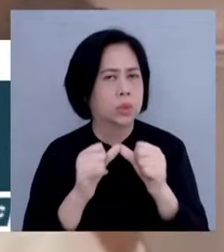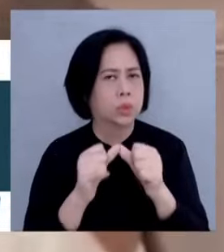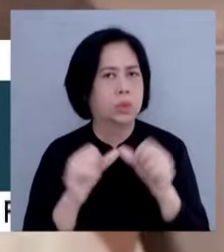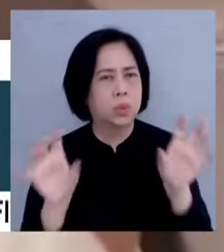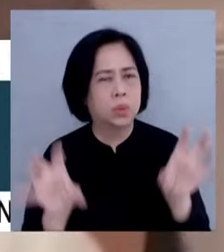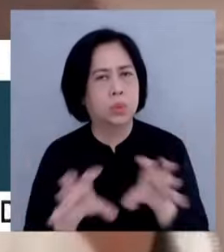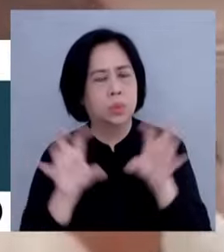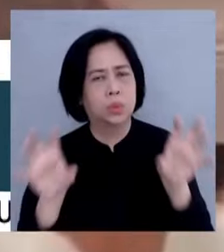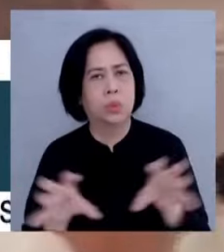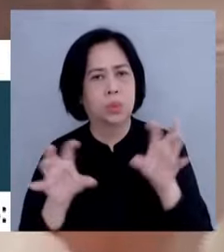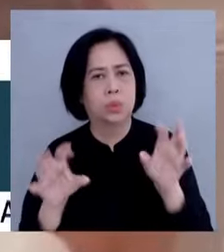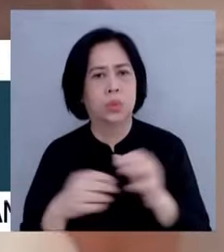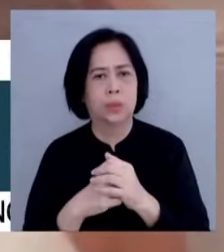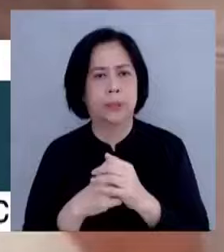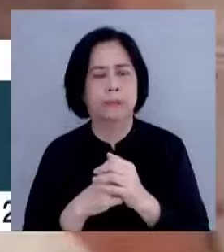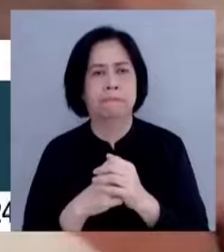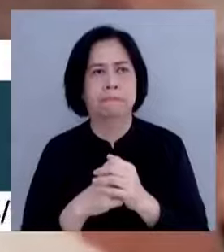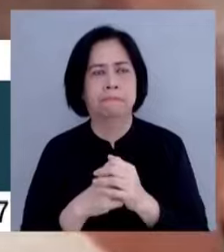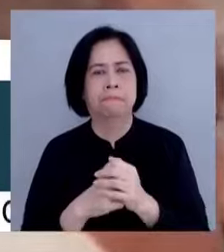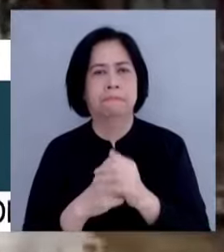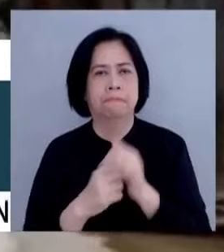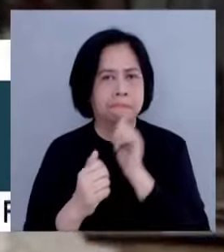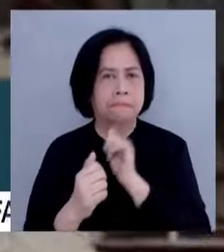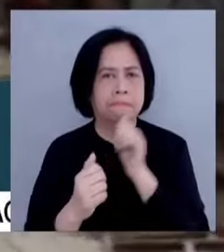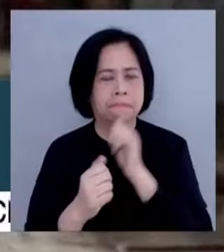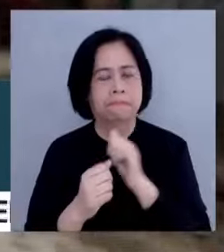with as hard as they can.